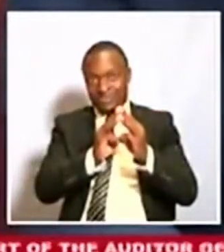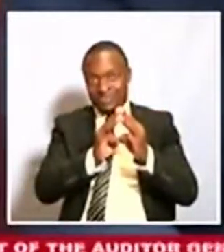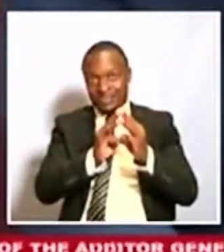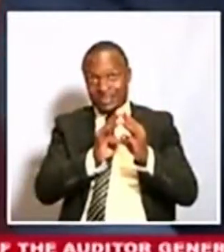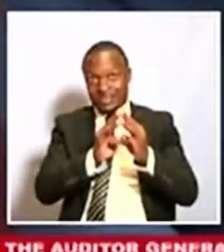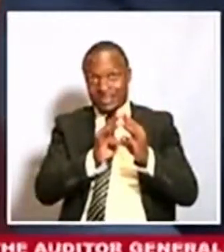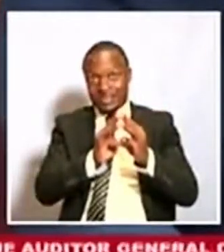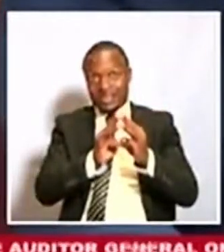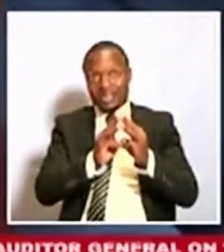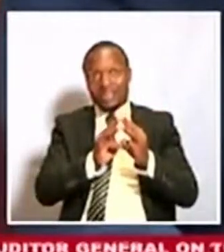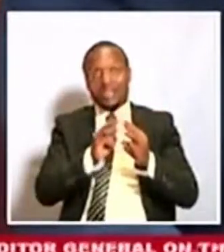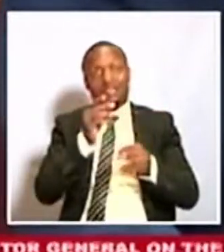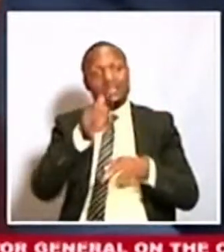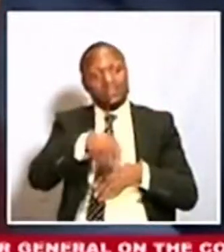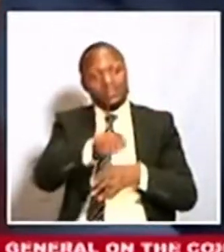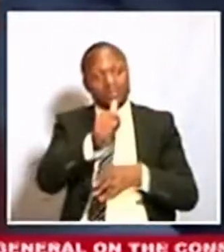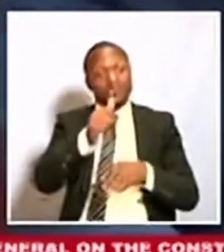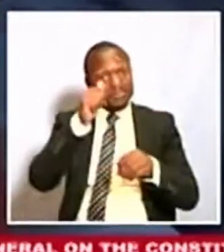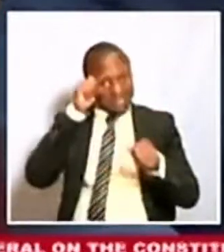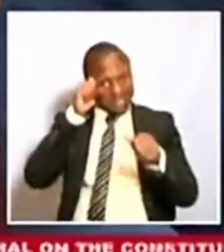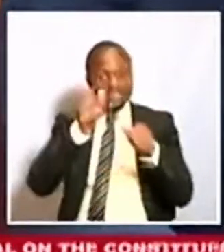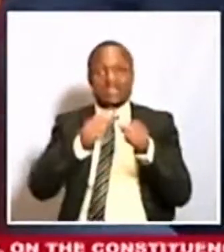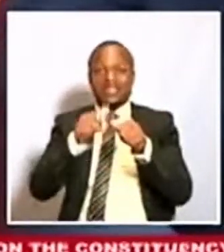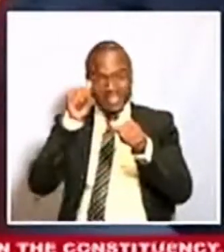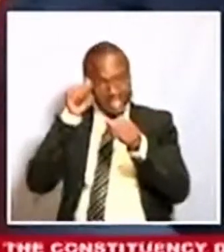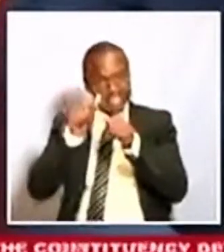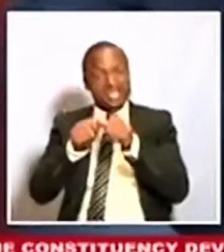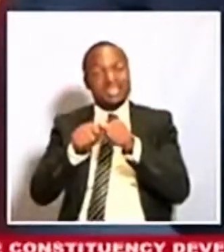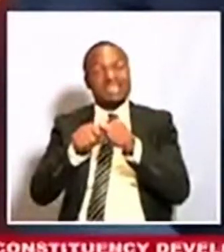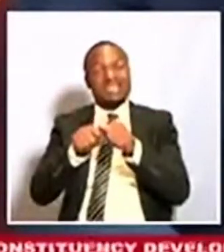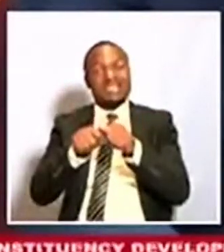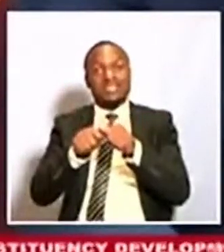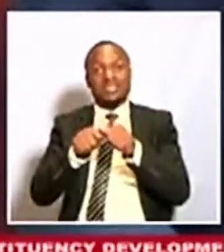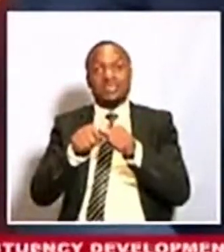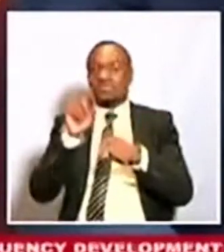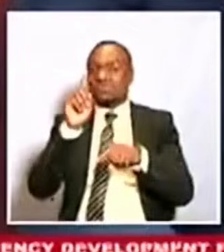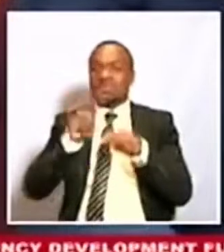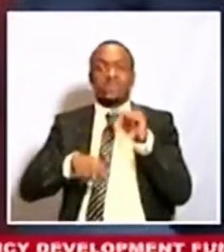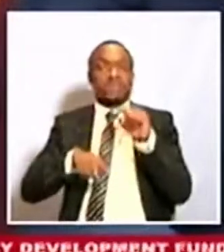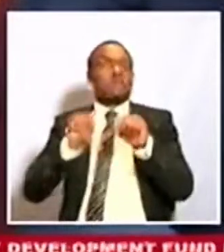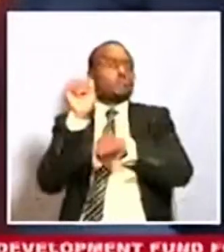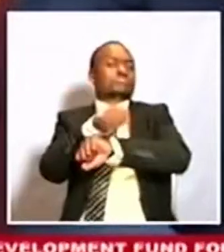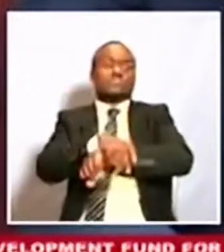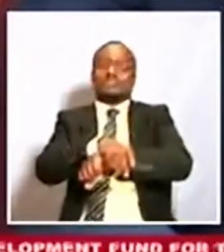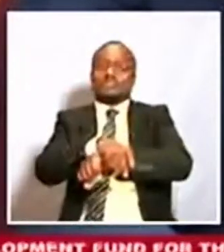overrule when they make certain decisions. We are just there to put those decisions on the record.